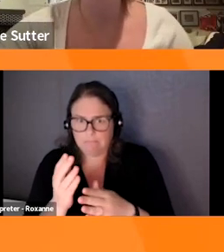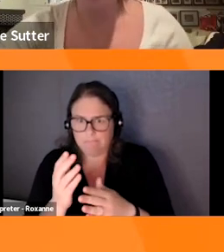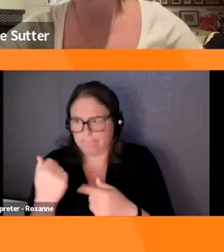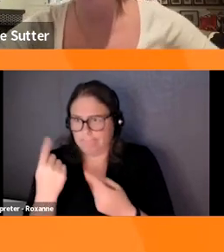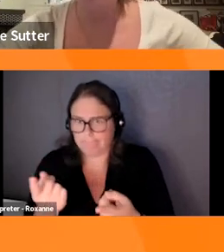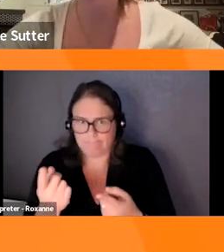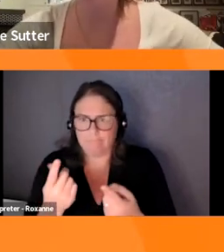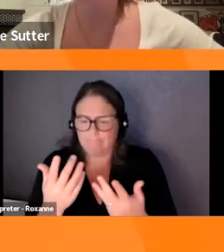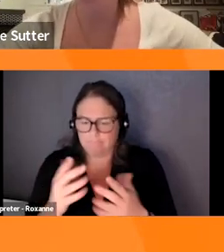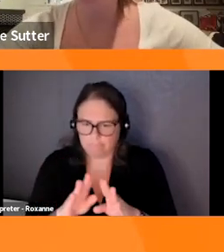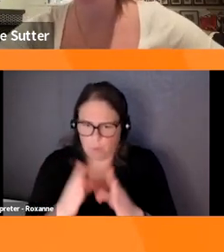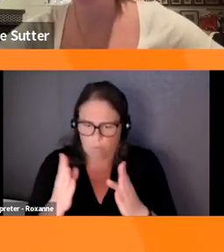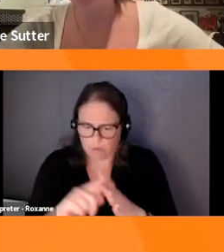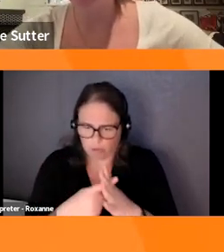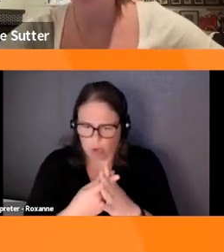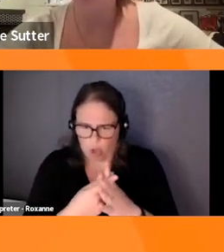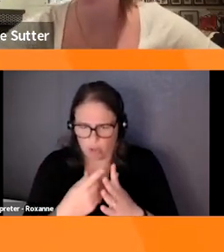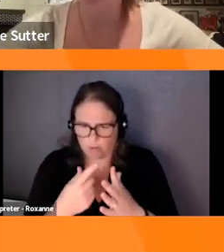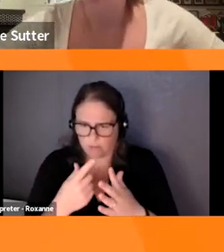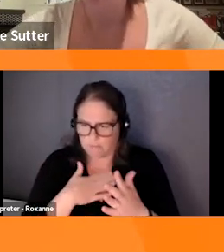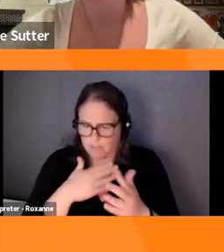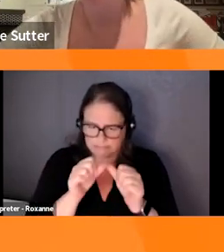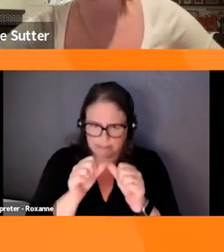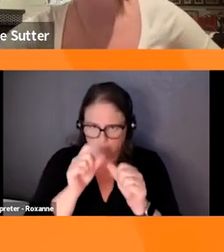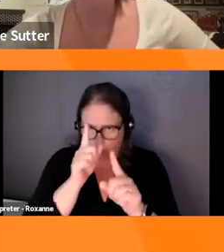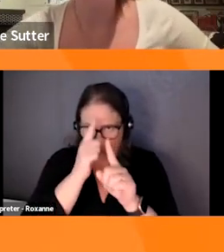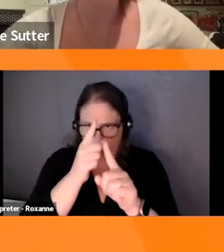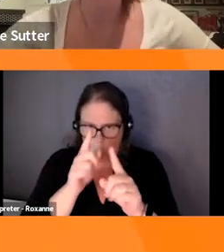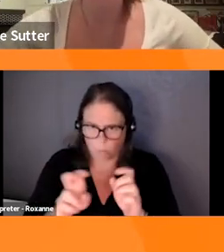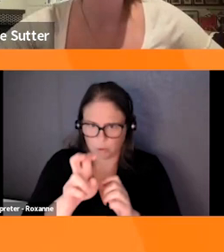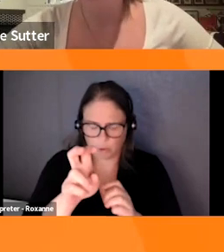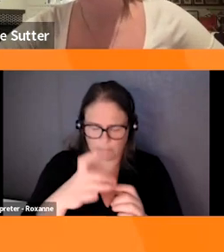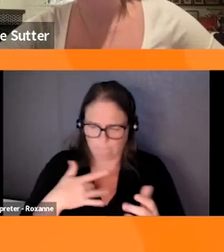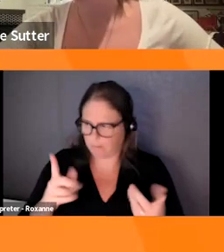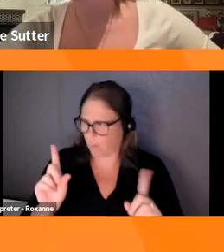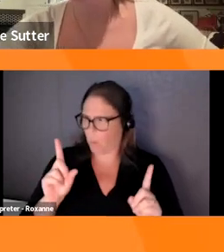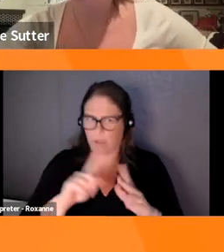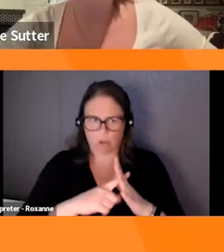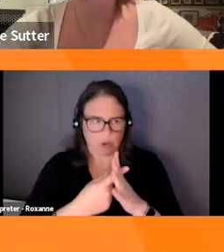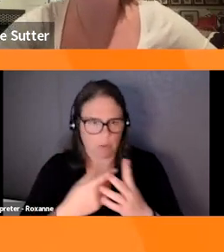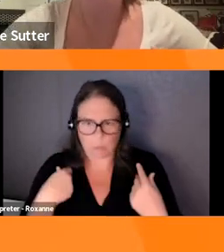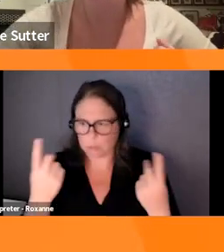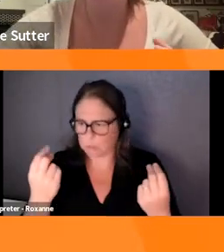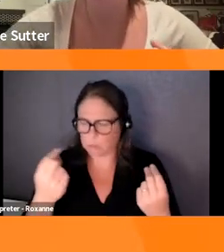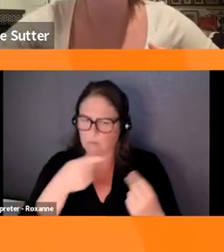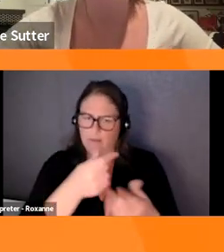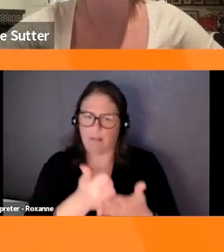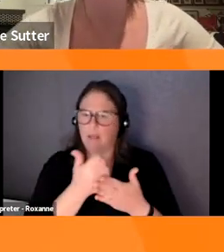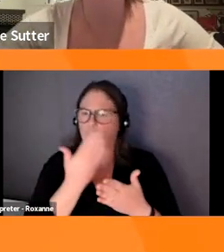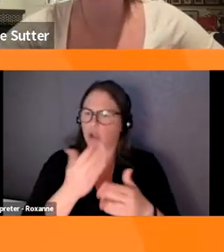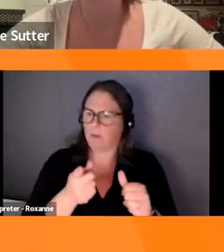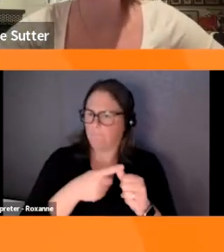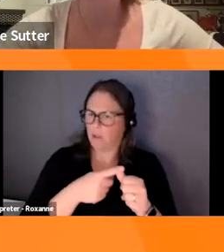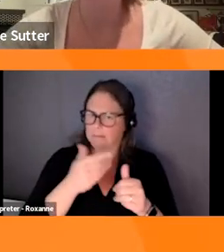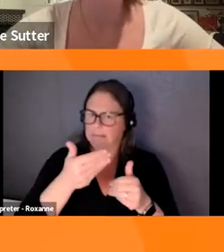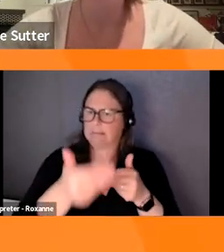because it's so overwhelming at the beginning sometimes. This can help you get started, shape your program in reporting, and